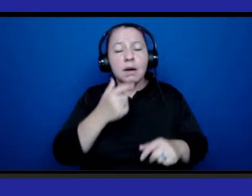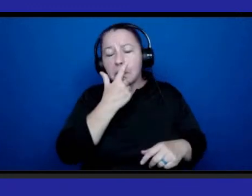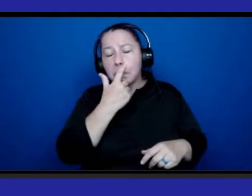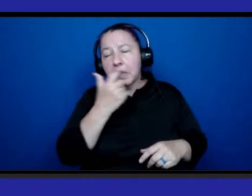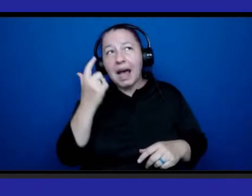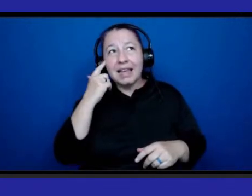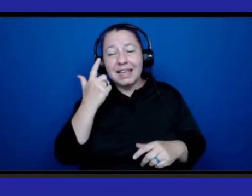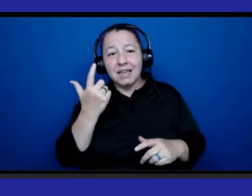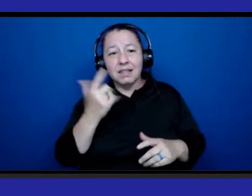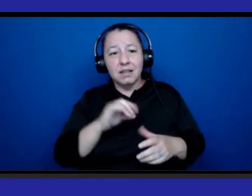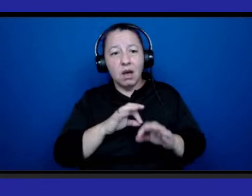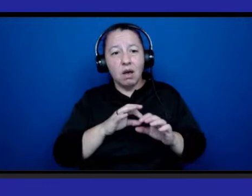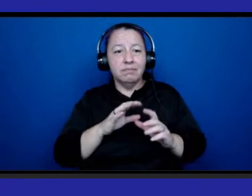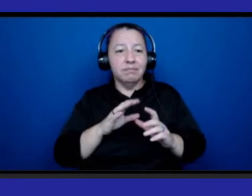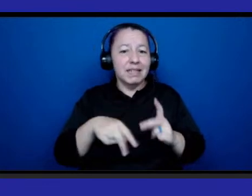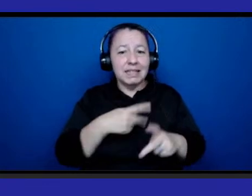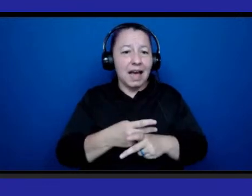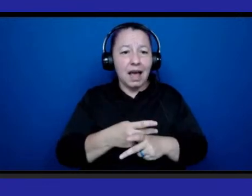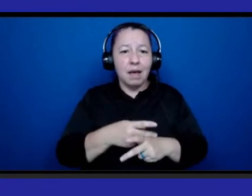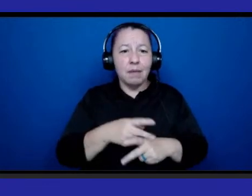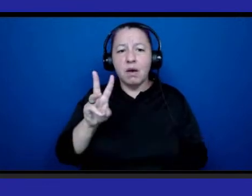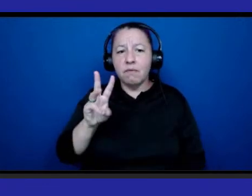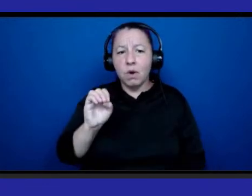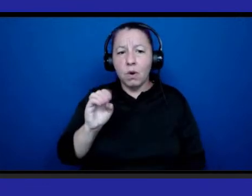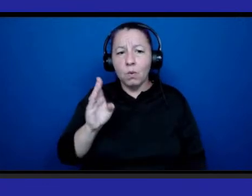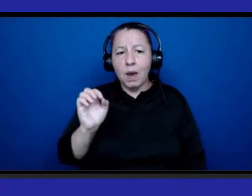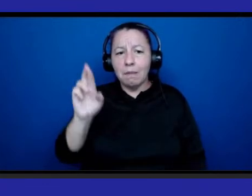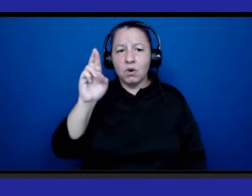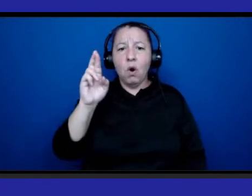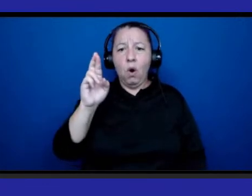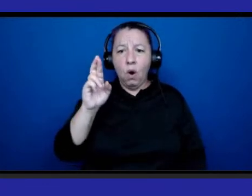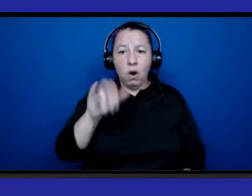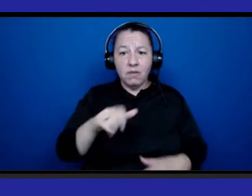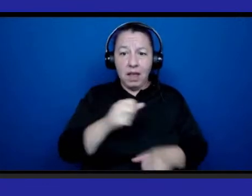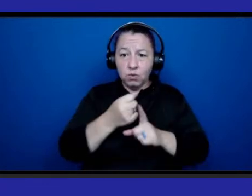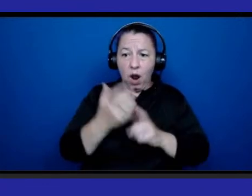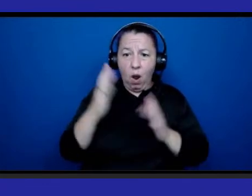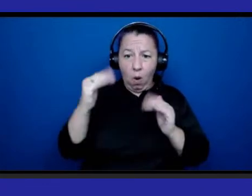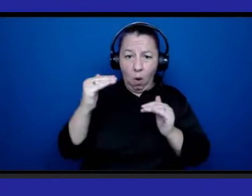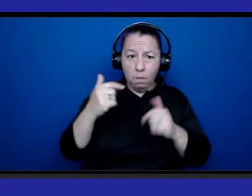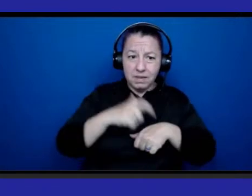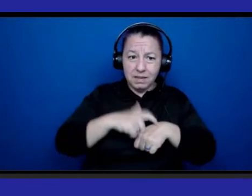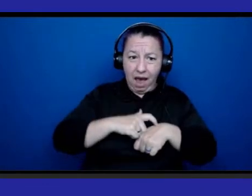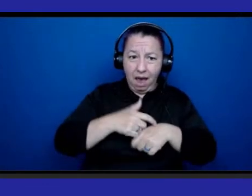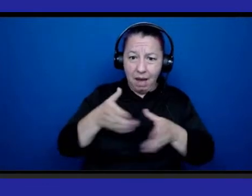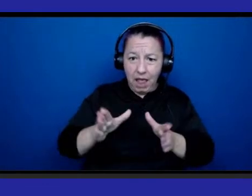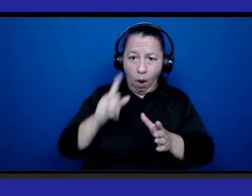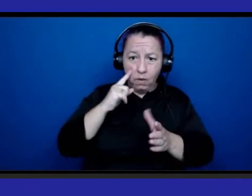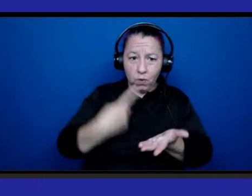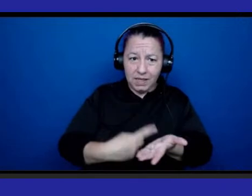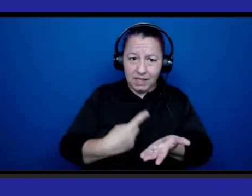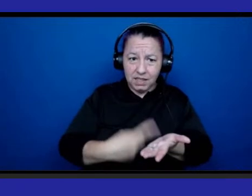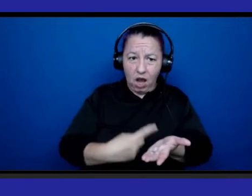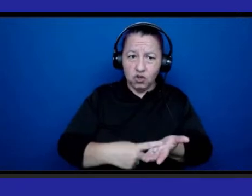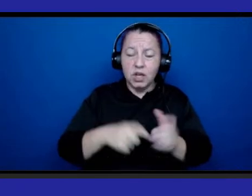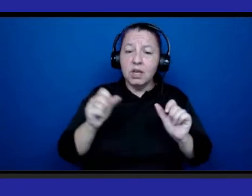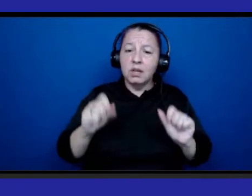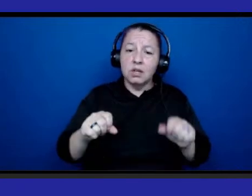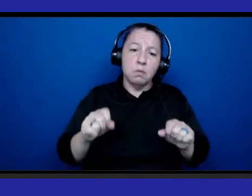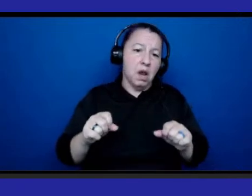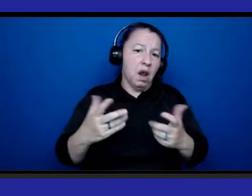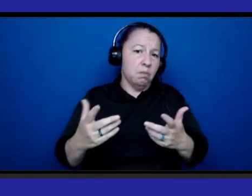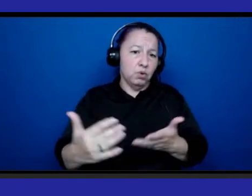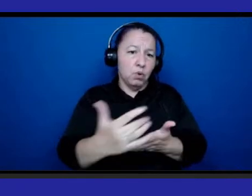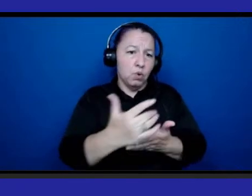form of a webinar. I hope that there is time for discussion and to be able to get